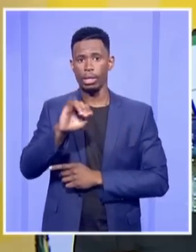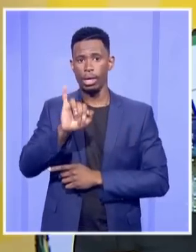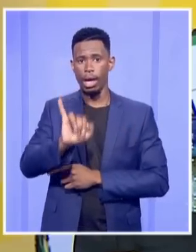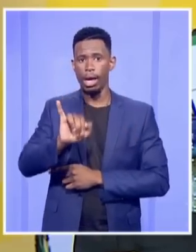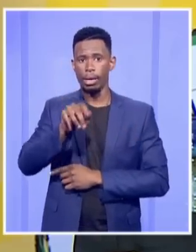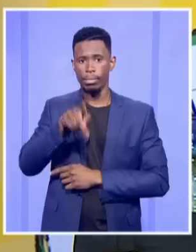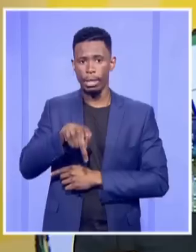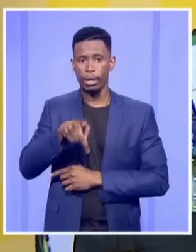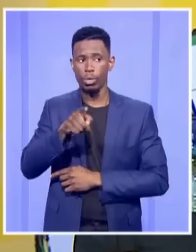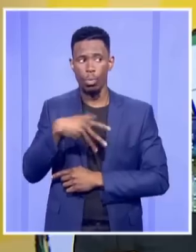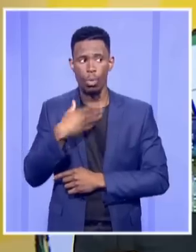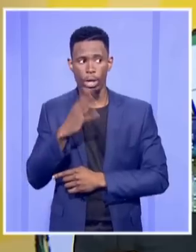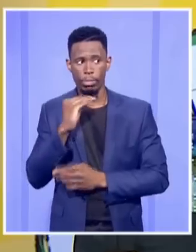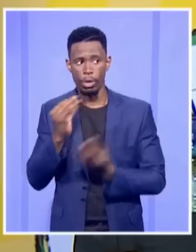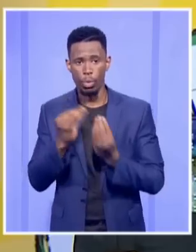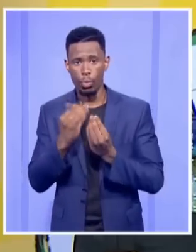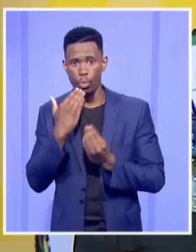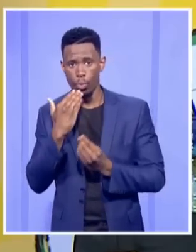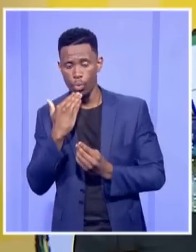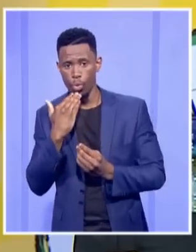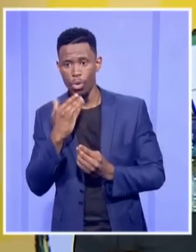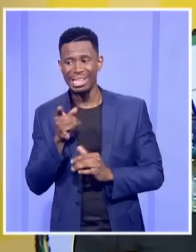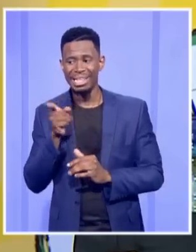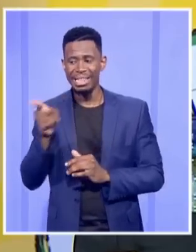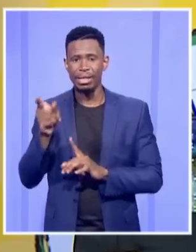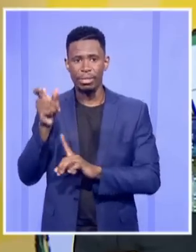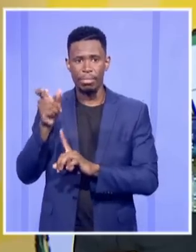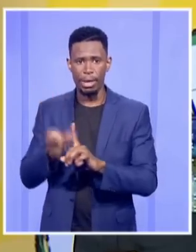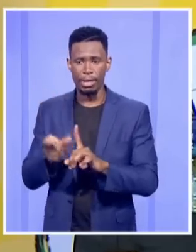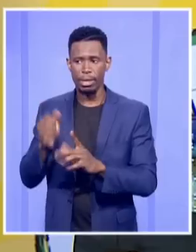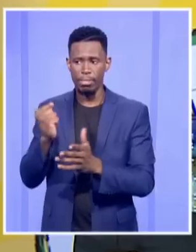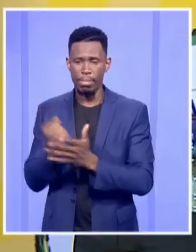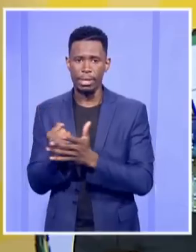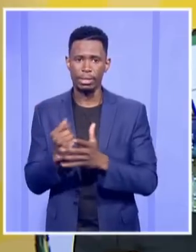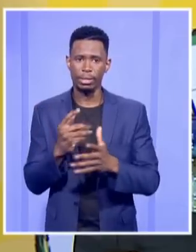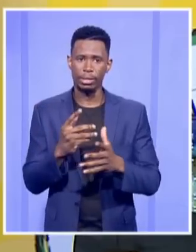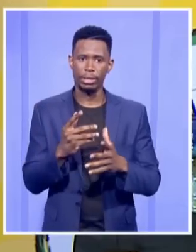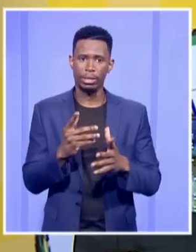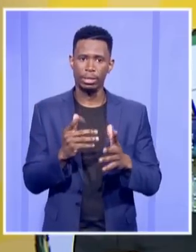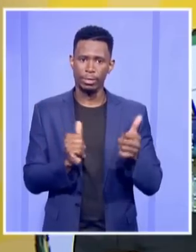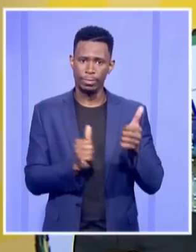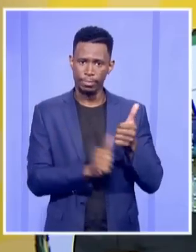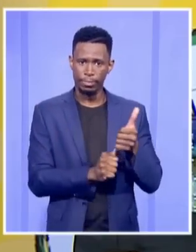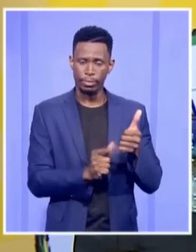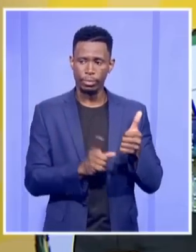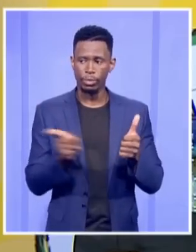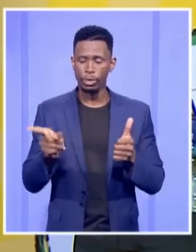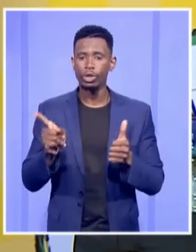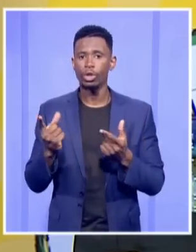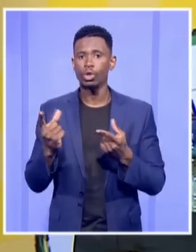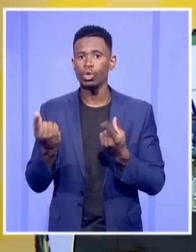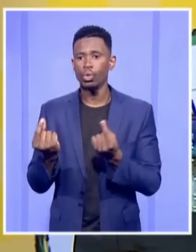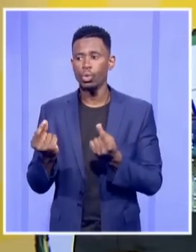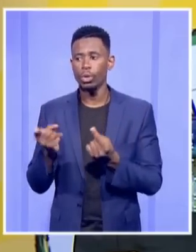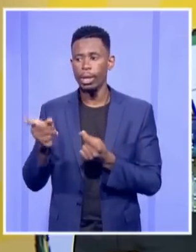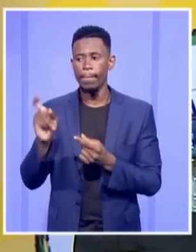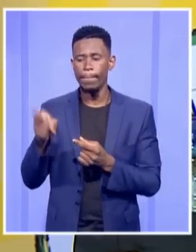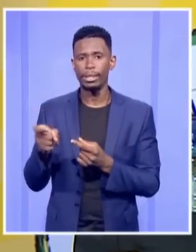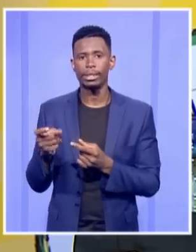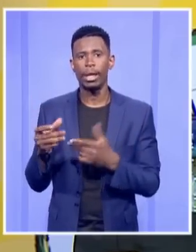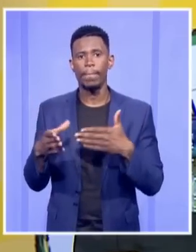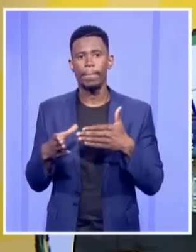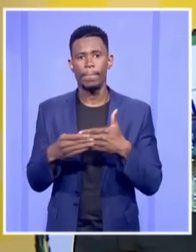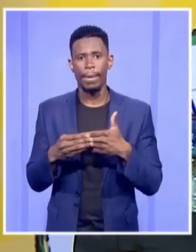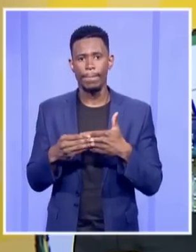speak to, these comrades must fall under the following categories. There must either be members